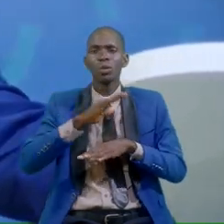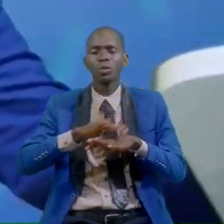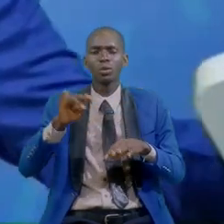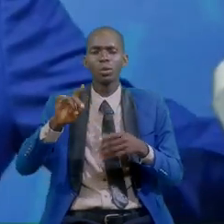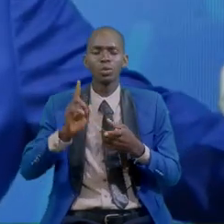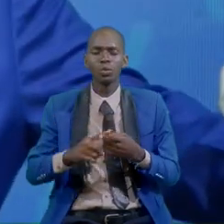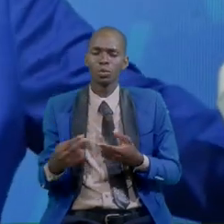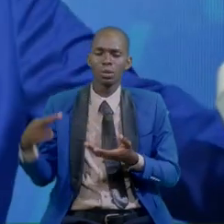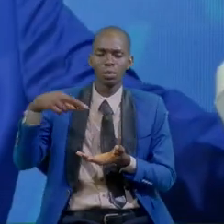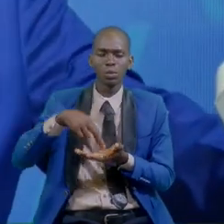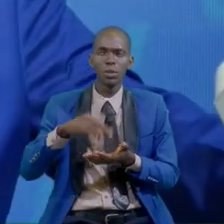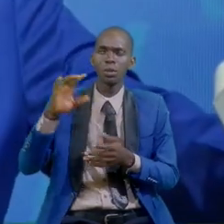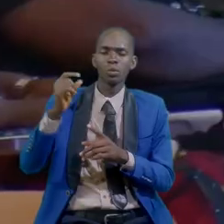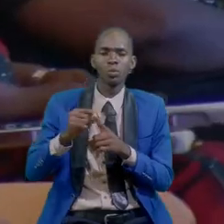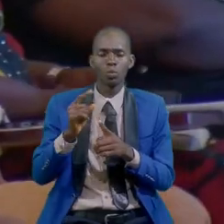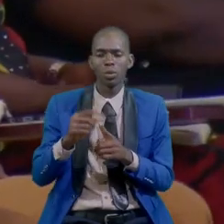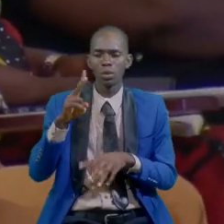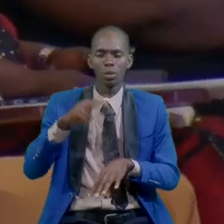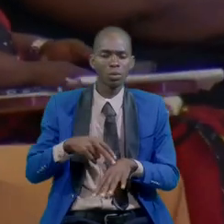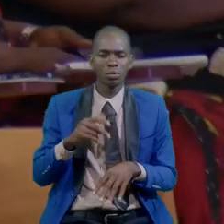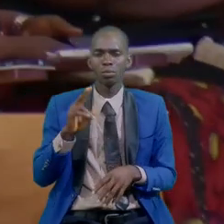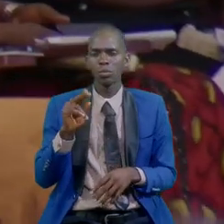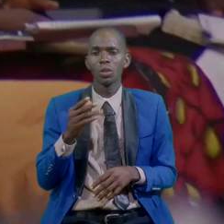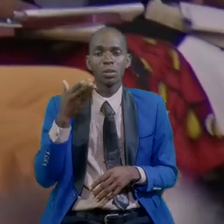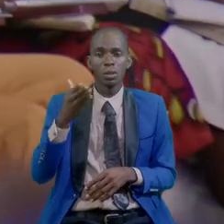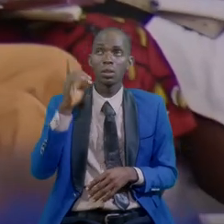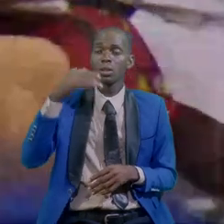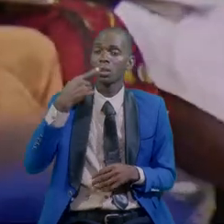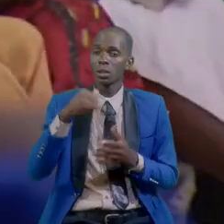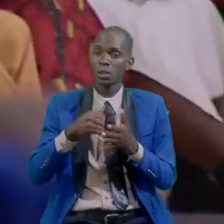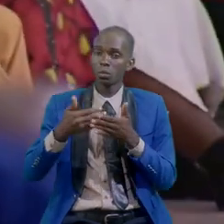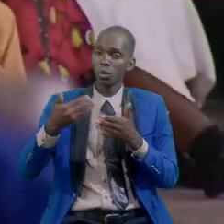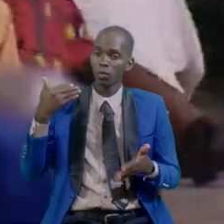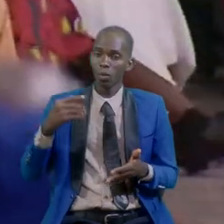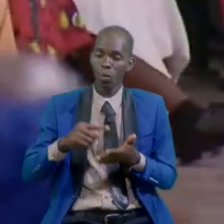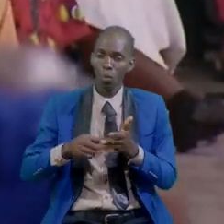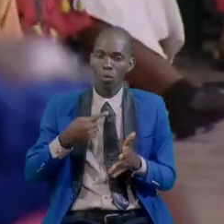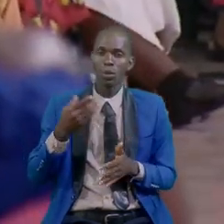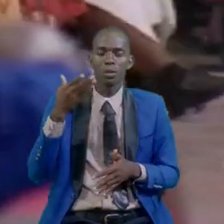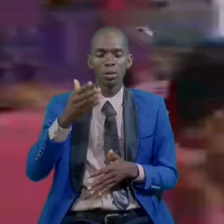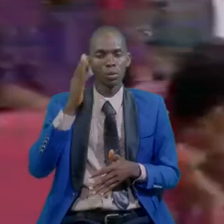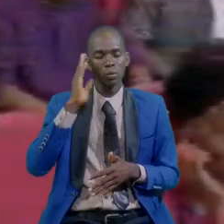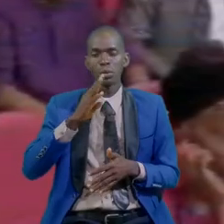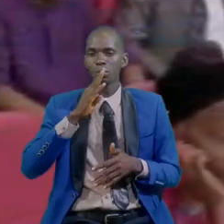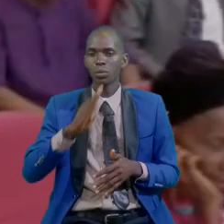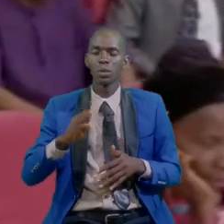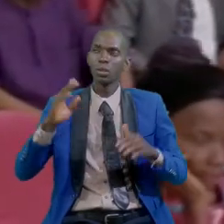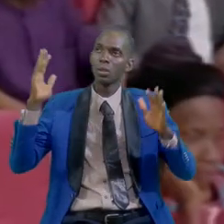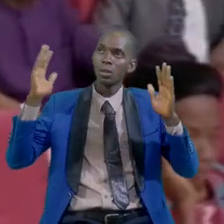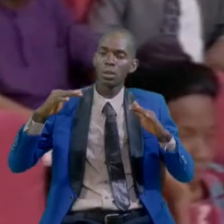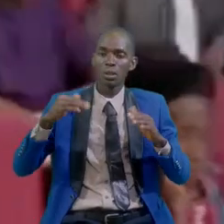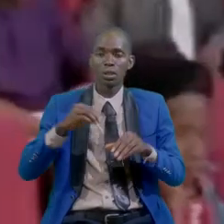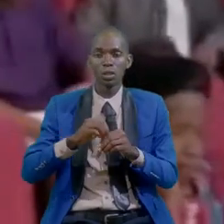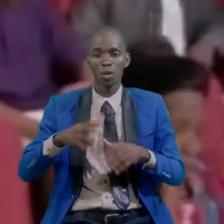has said it already. There will be rain. In your life, there will be refreshing. In